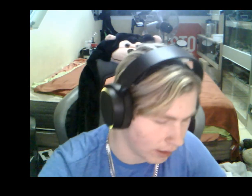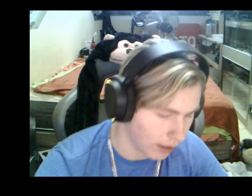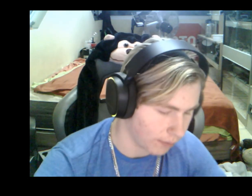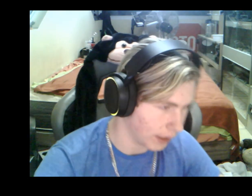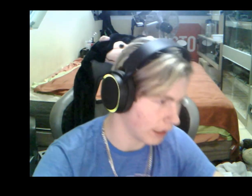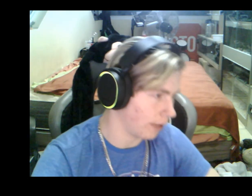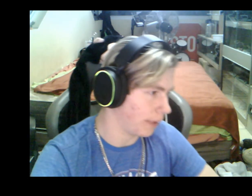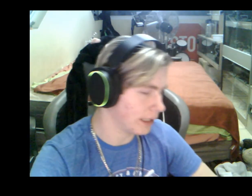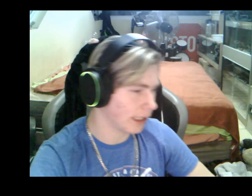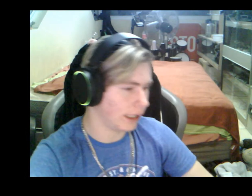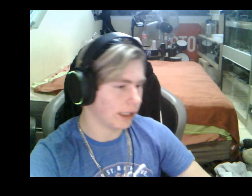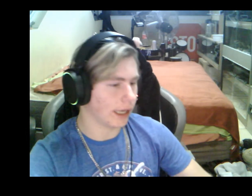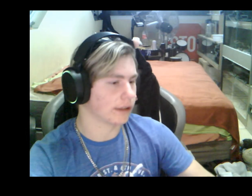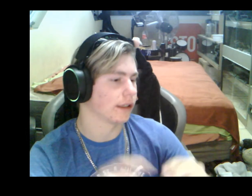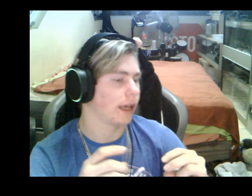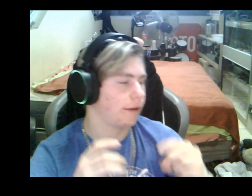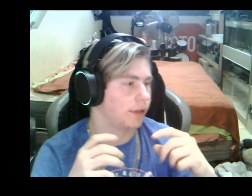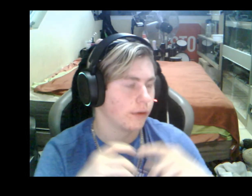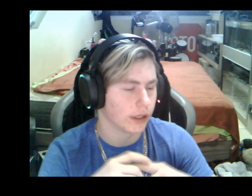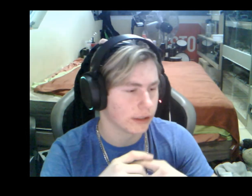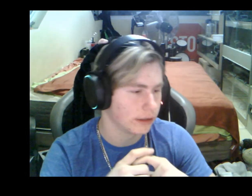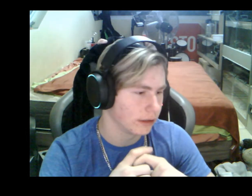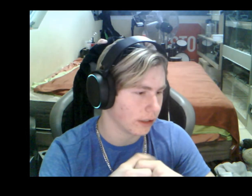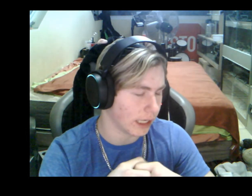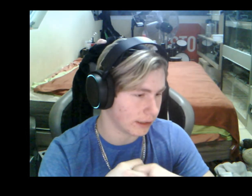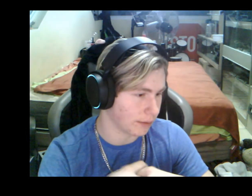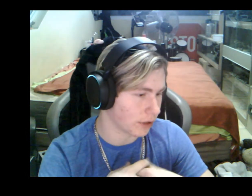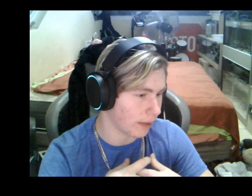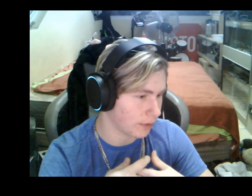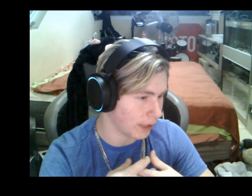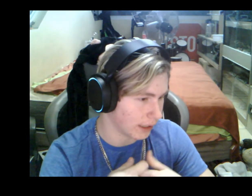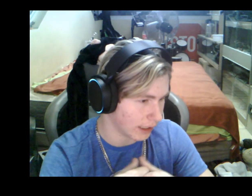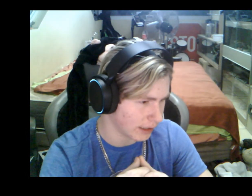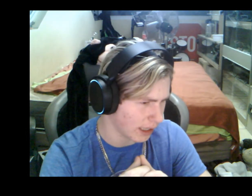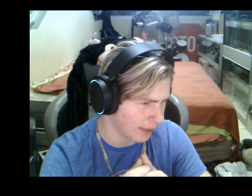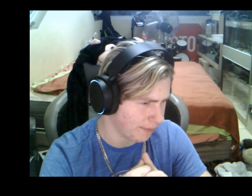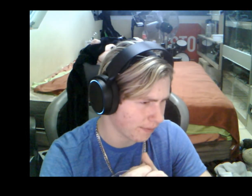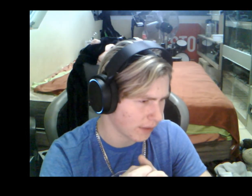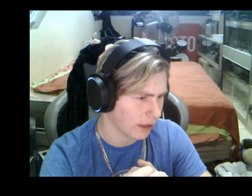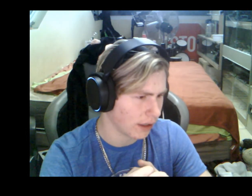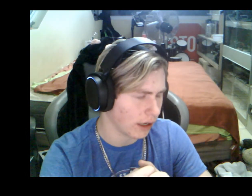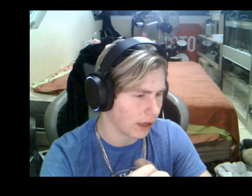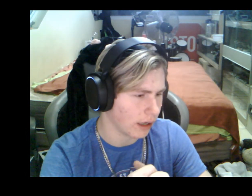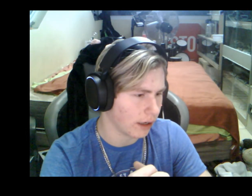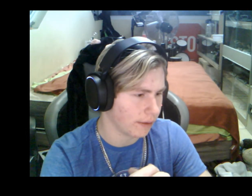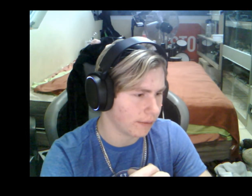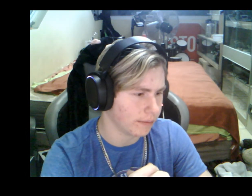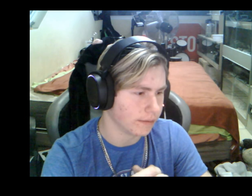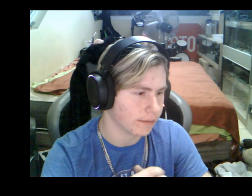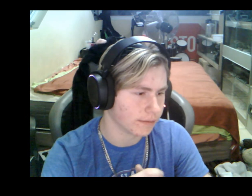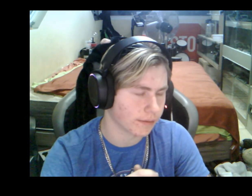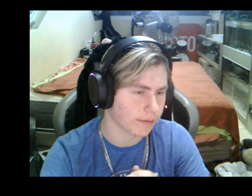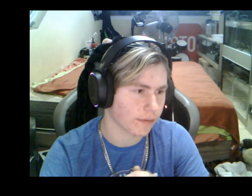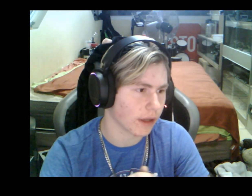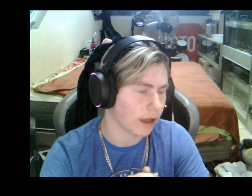privately, but I'll basically get everyone that subscribed to me at that time.